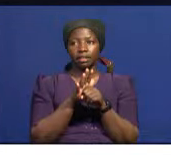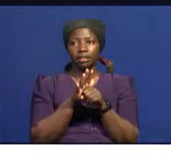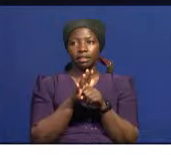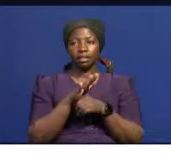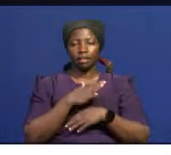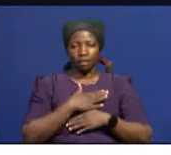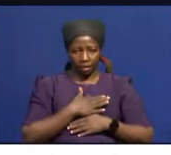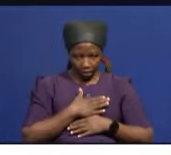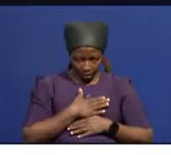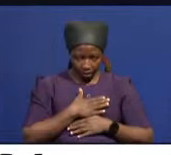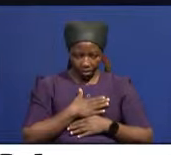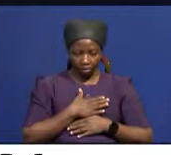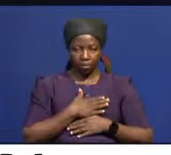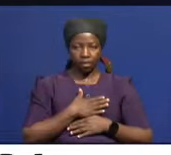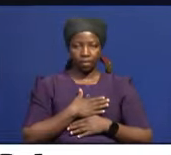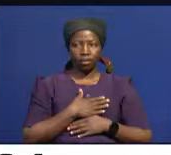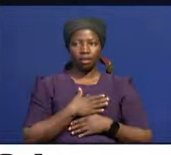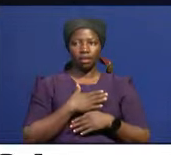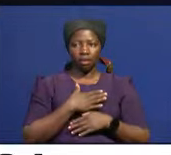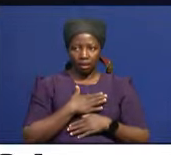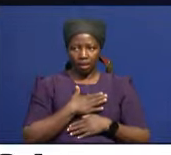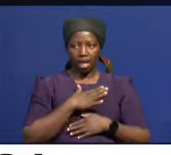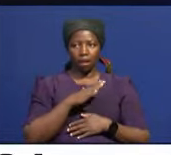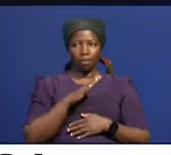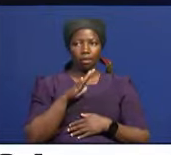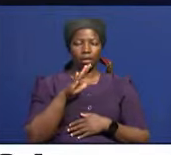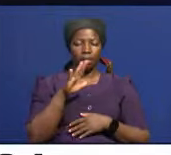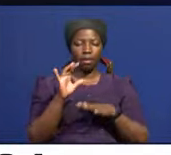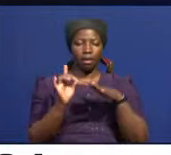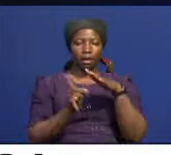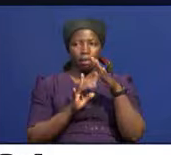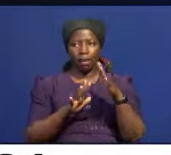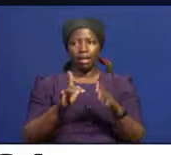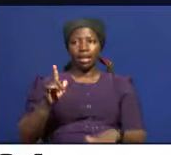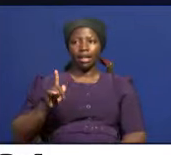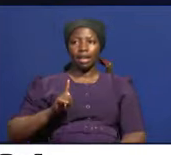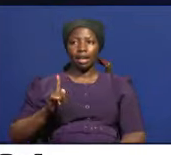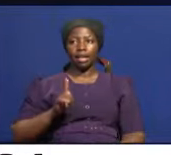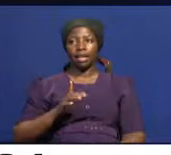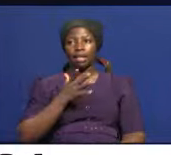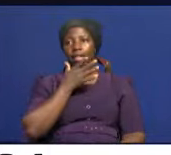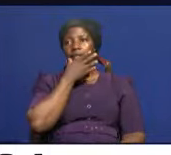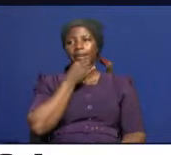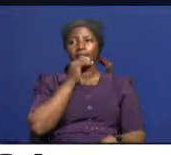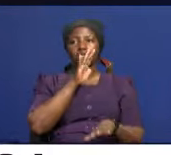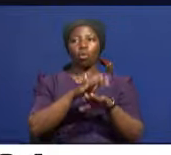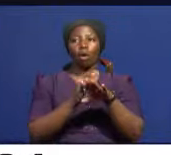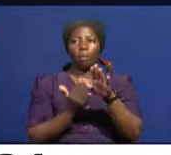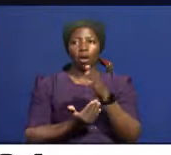Excellencies, honorable ministers, ladies and gentlemen, good morning.